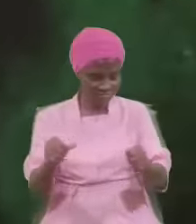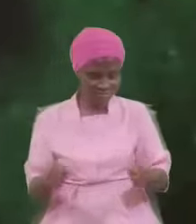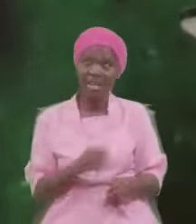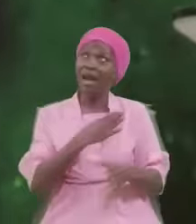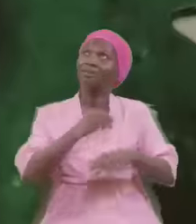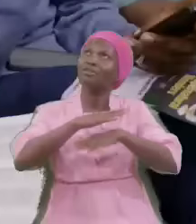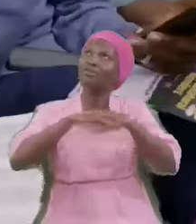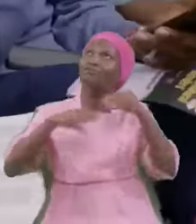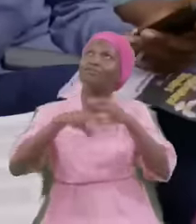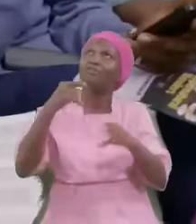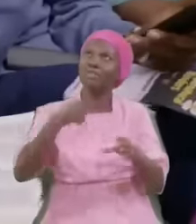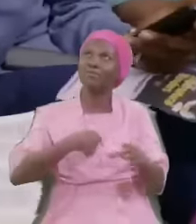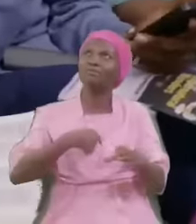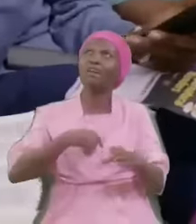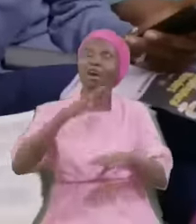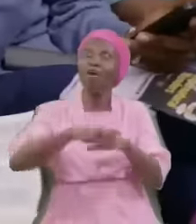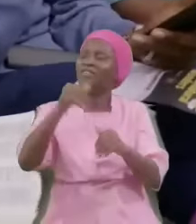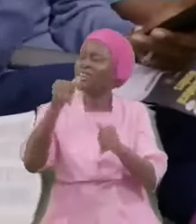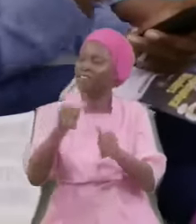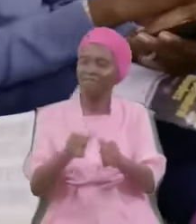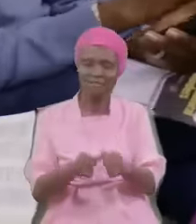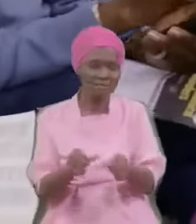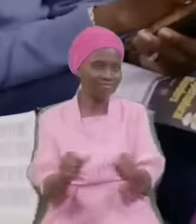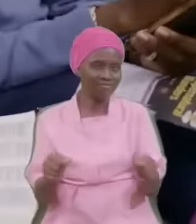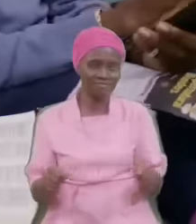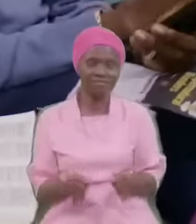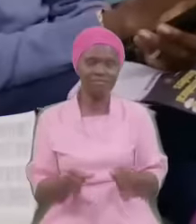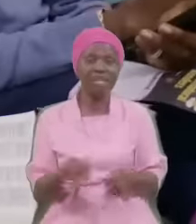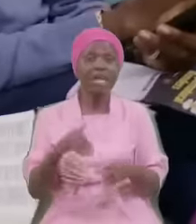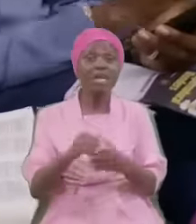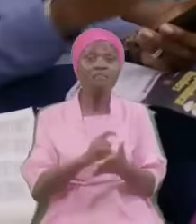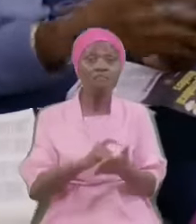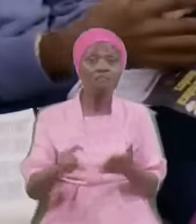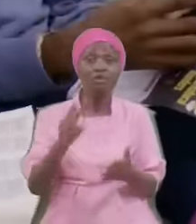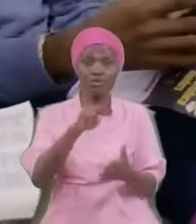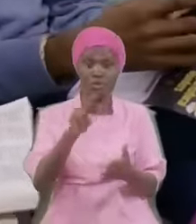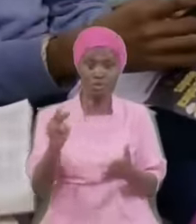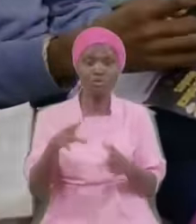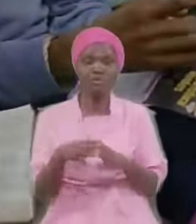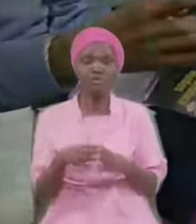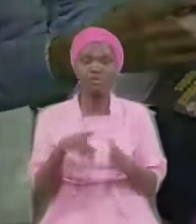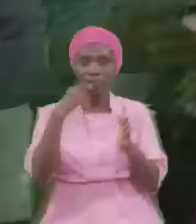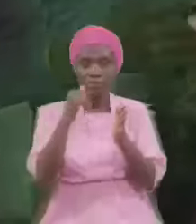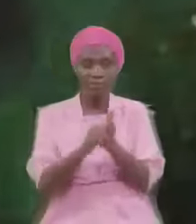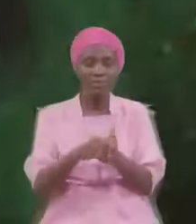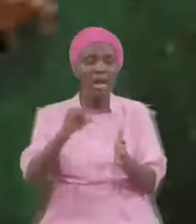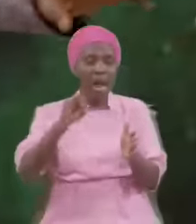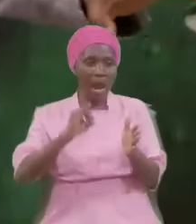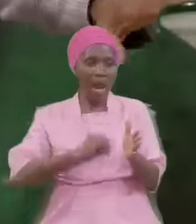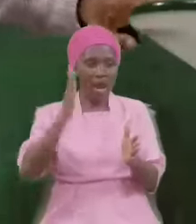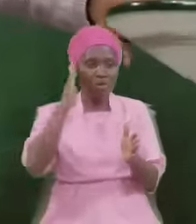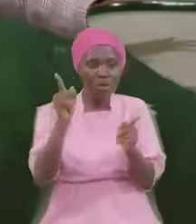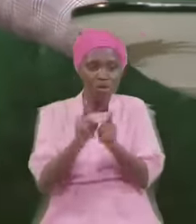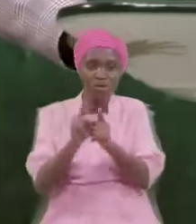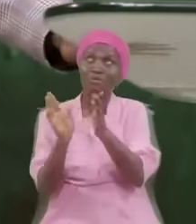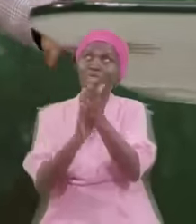me on every side. Look at verse 22. In verse 22, I will also praise thee